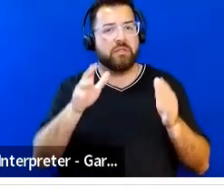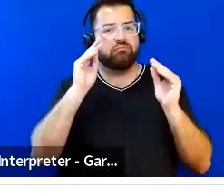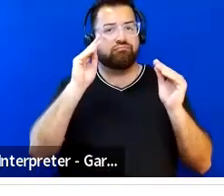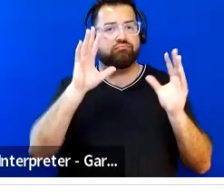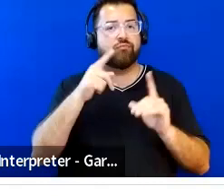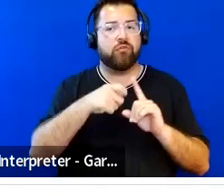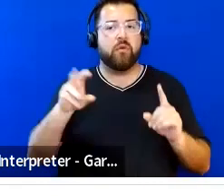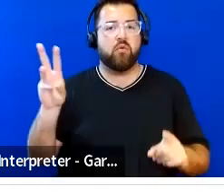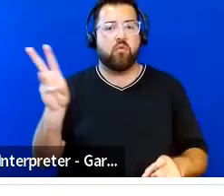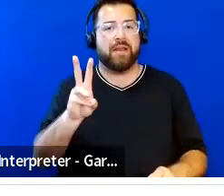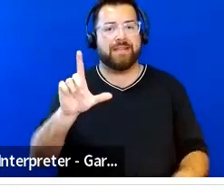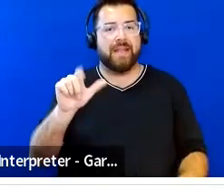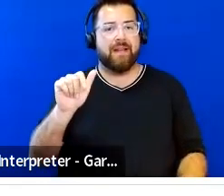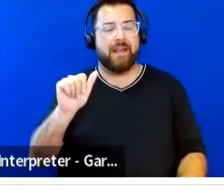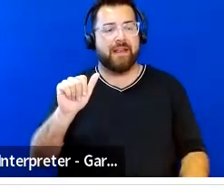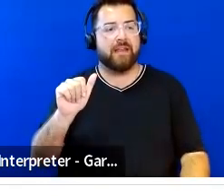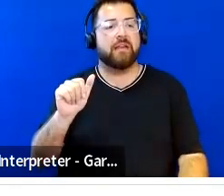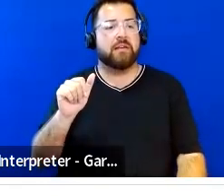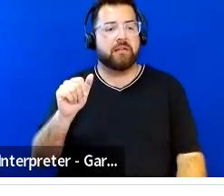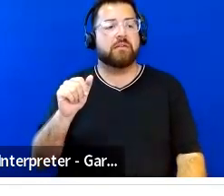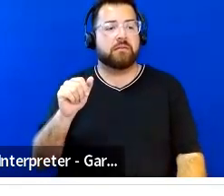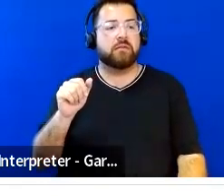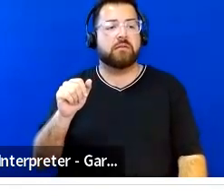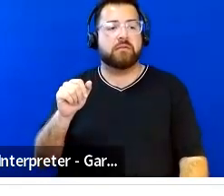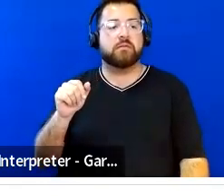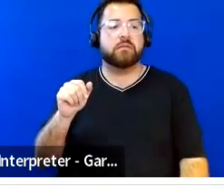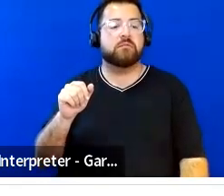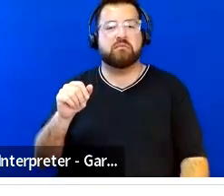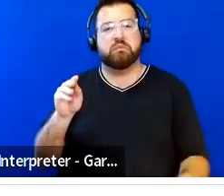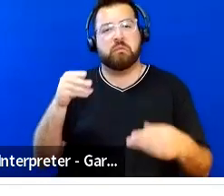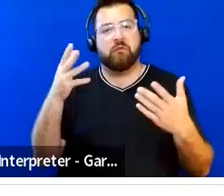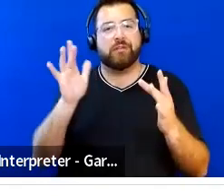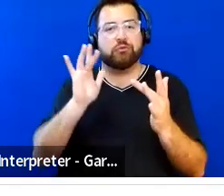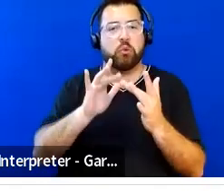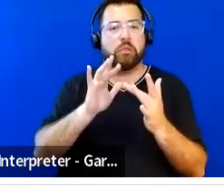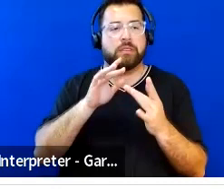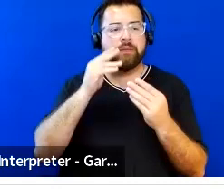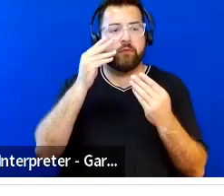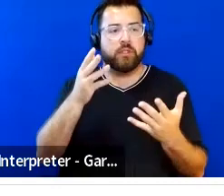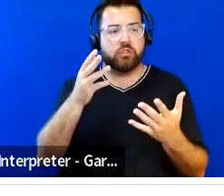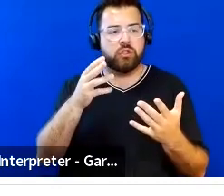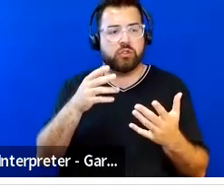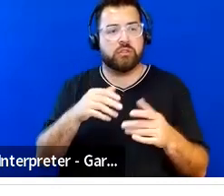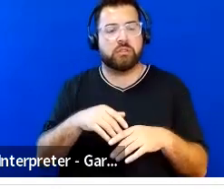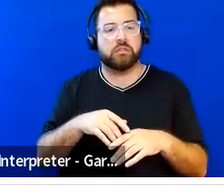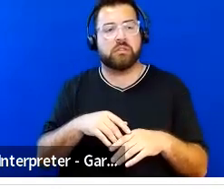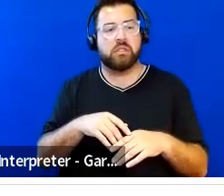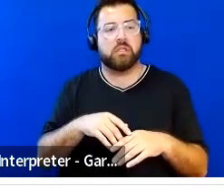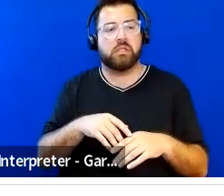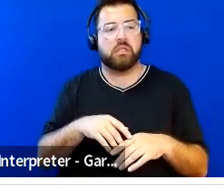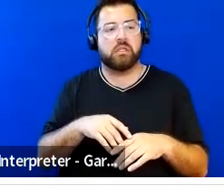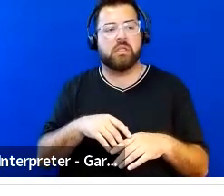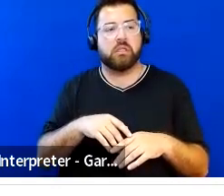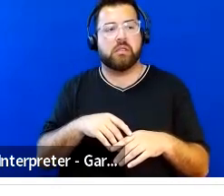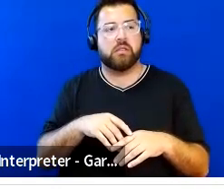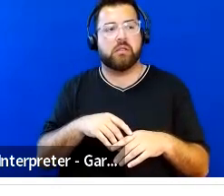Los Angeles, and they give their contact information. This is a